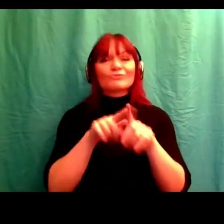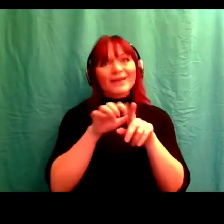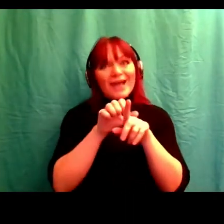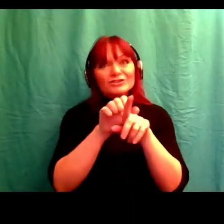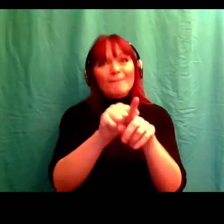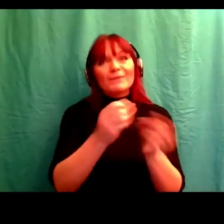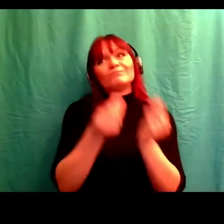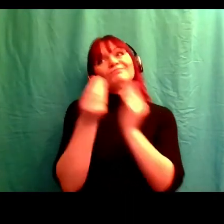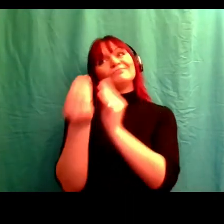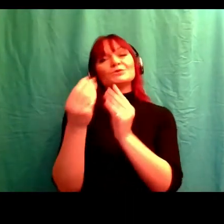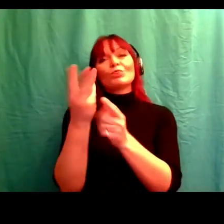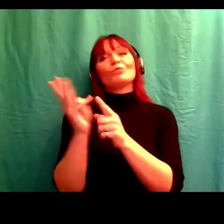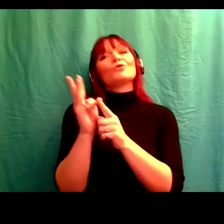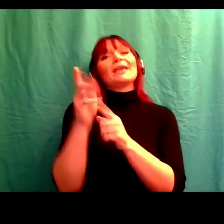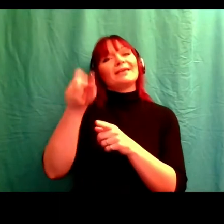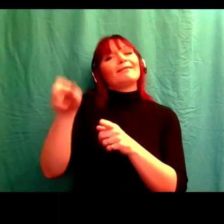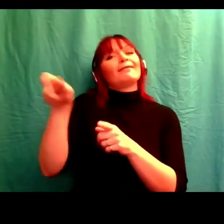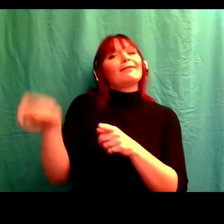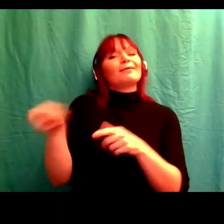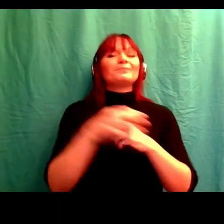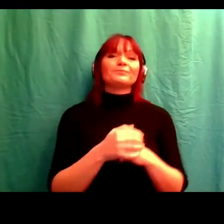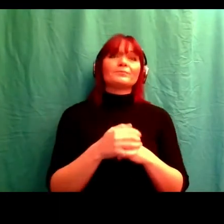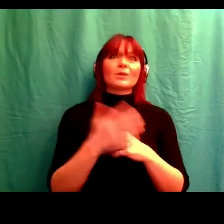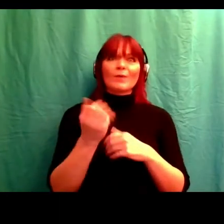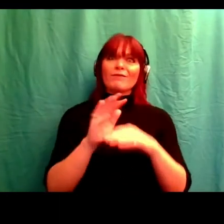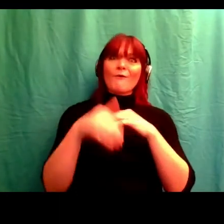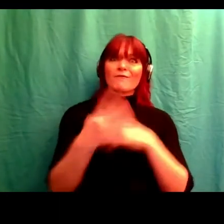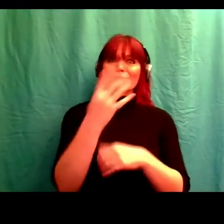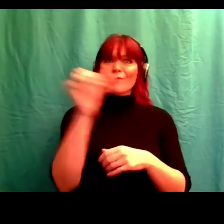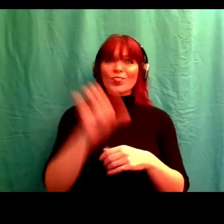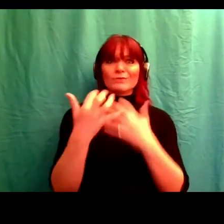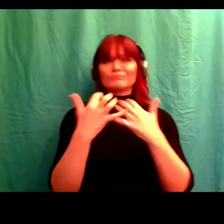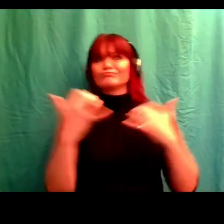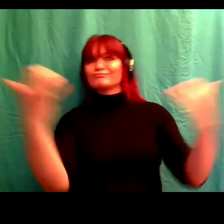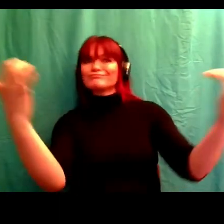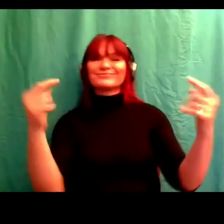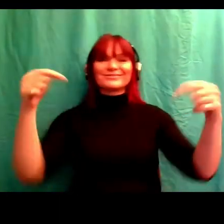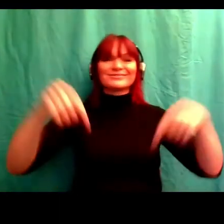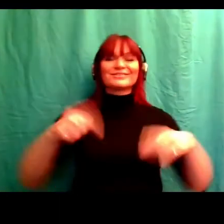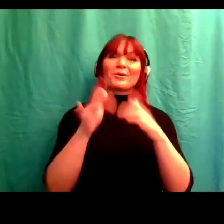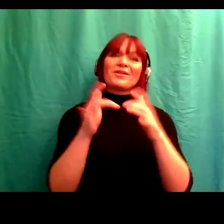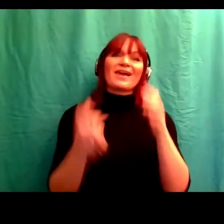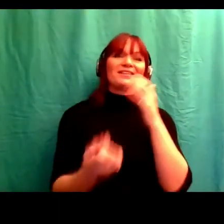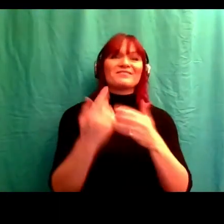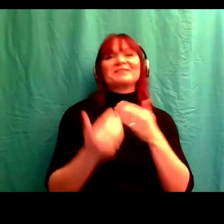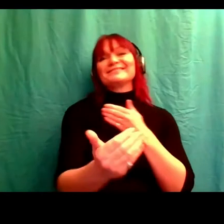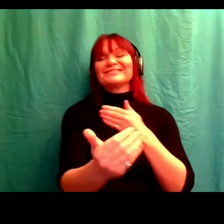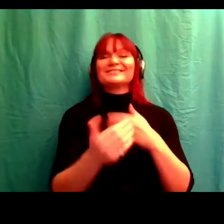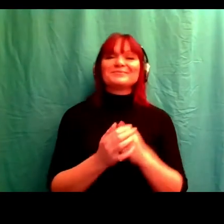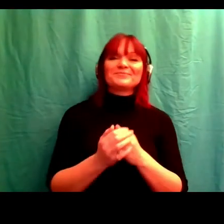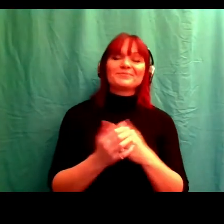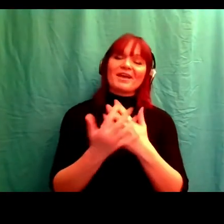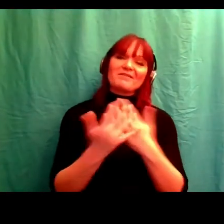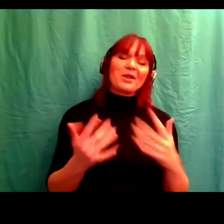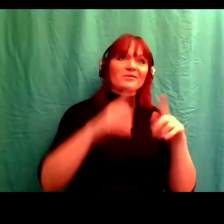panel. Now, we have got over 4,000 people registered to join us for the event today, with a huge range of